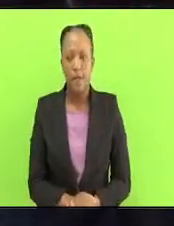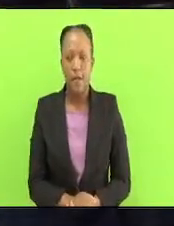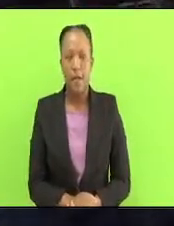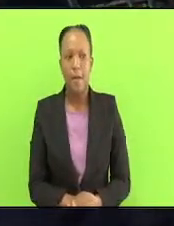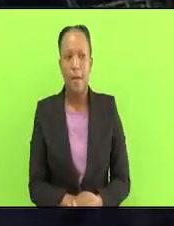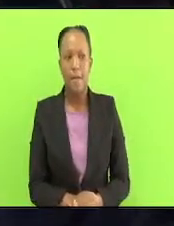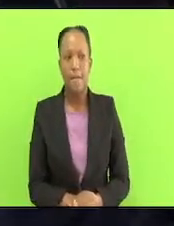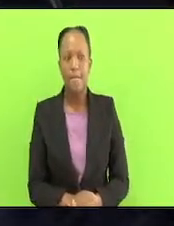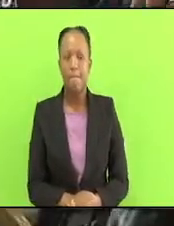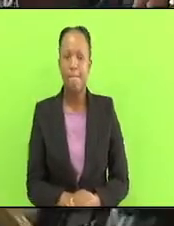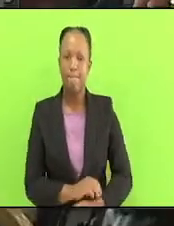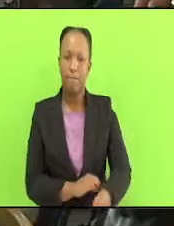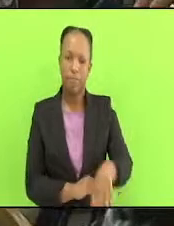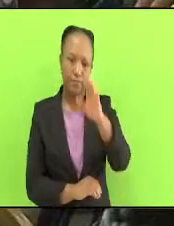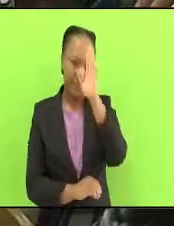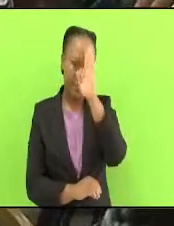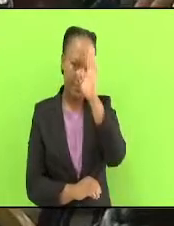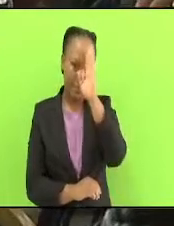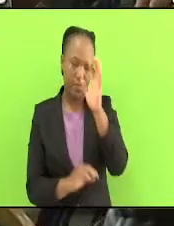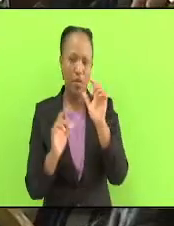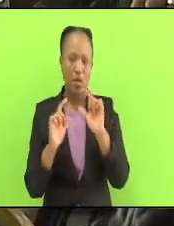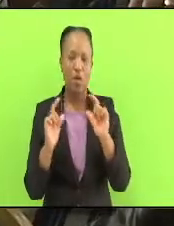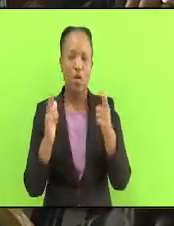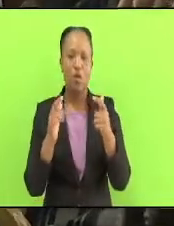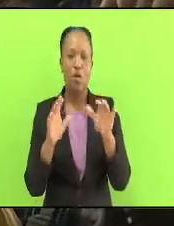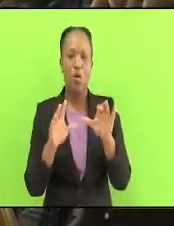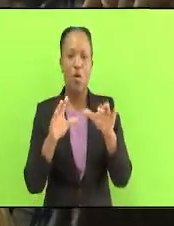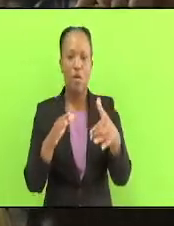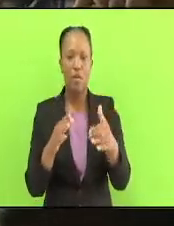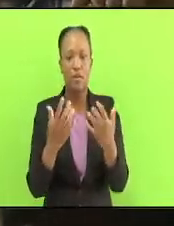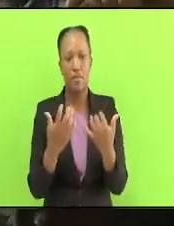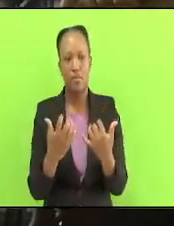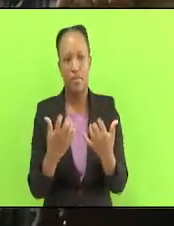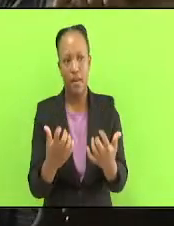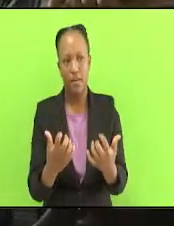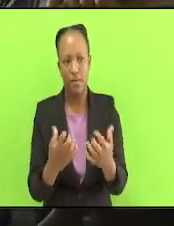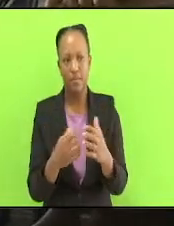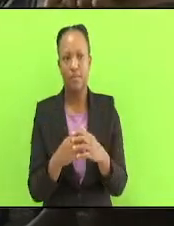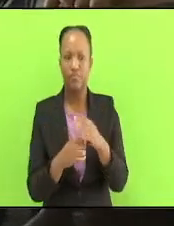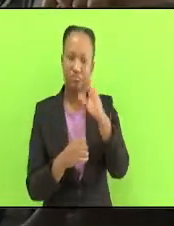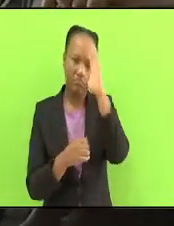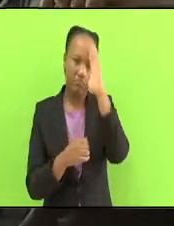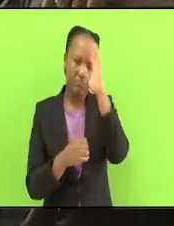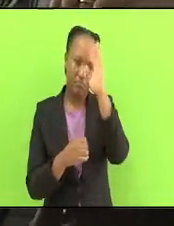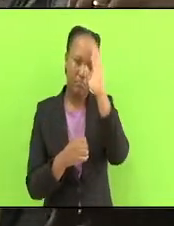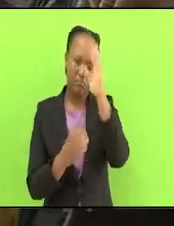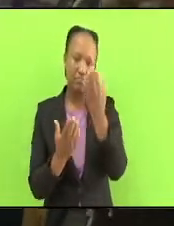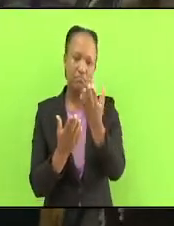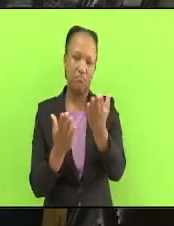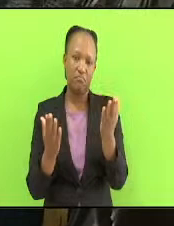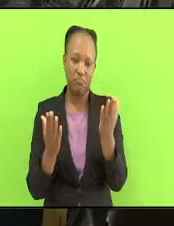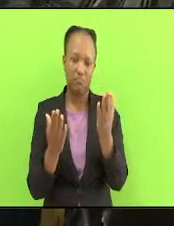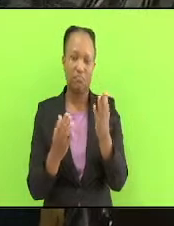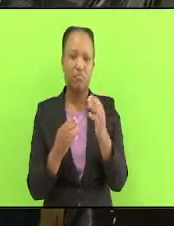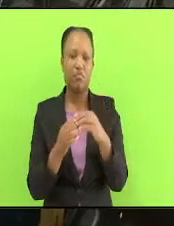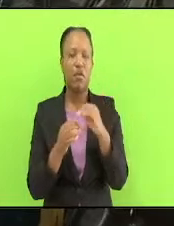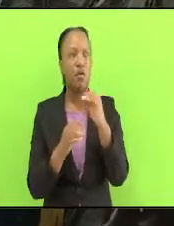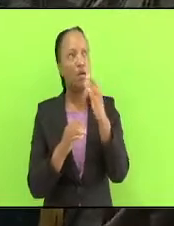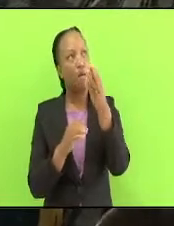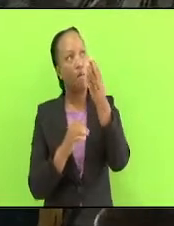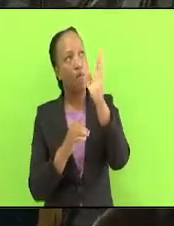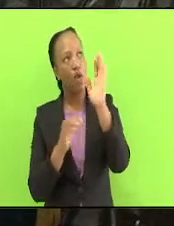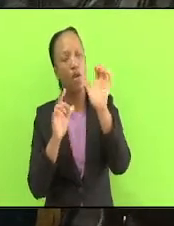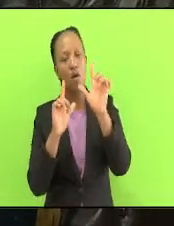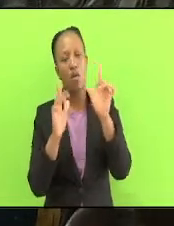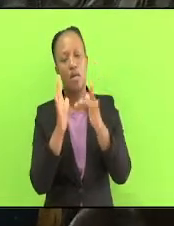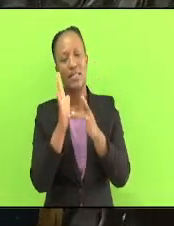Tla ki dumedise komite ya rona ya parlamente, ki Let me say dumedise batho botlhe mo leineng la morena wa rona, Jesu Kriste, amen. Let